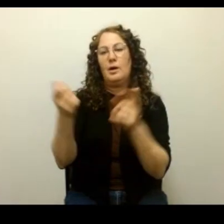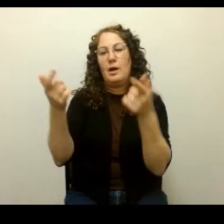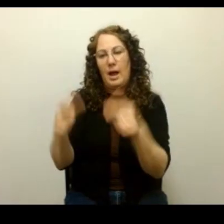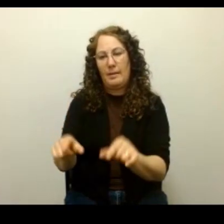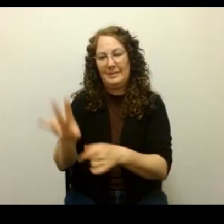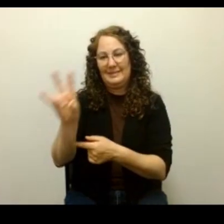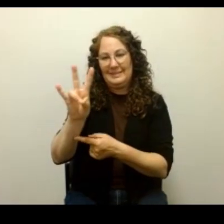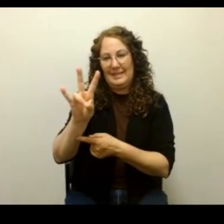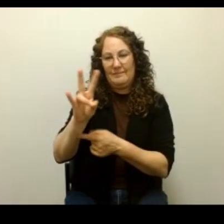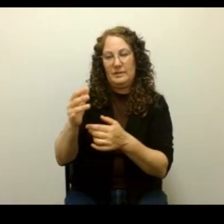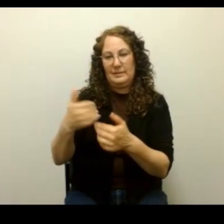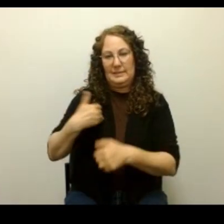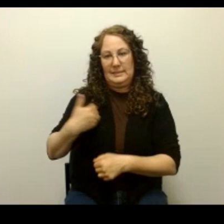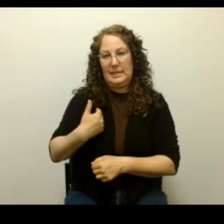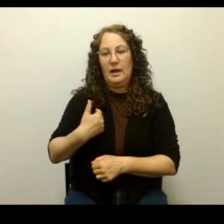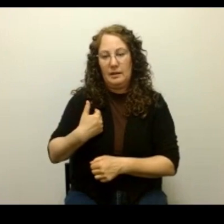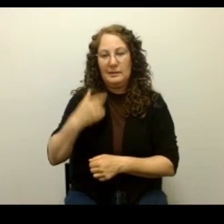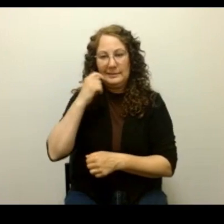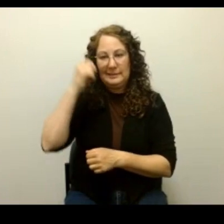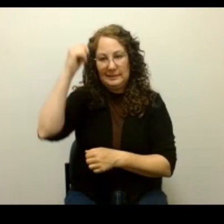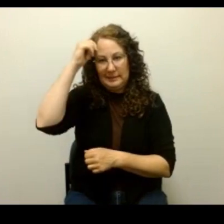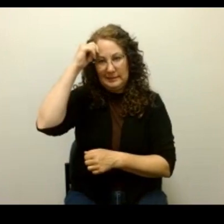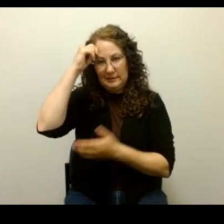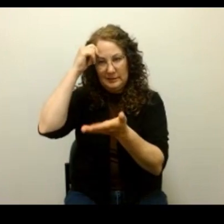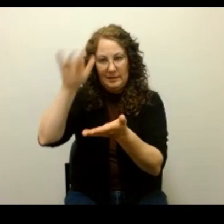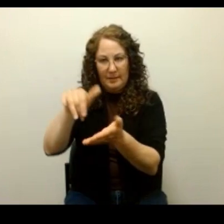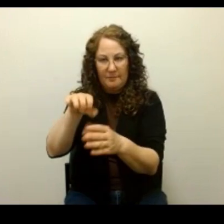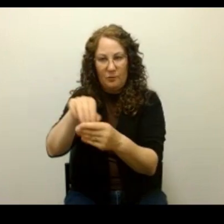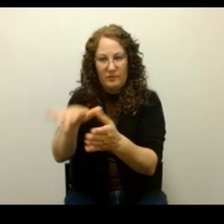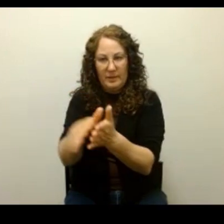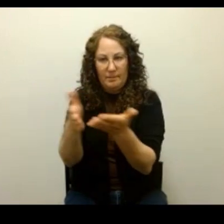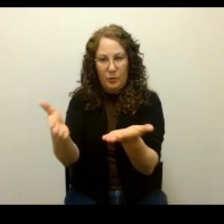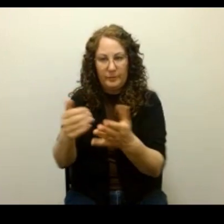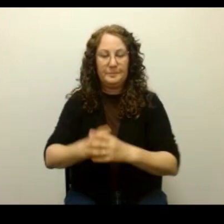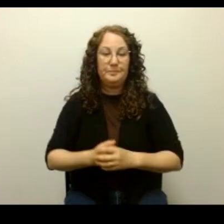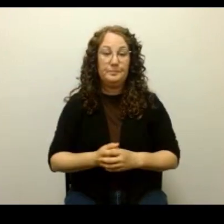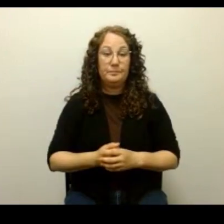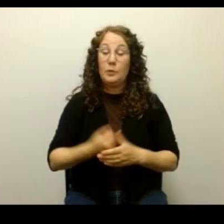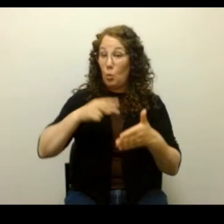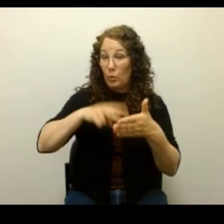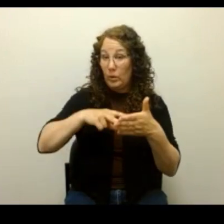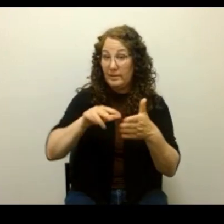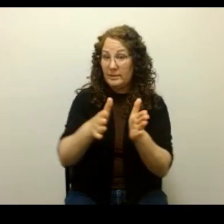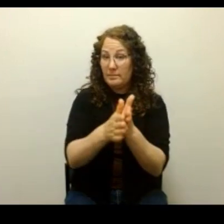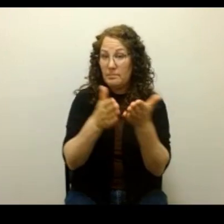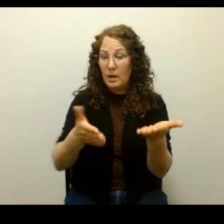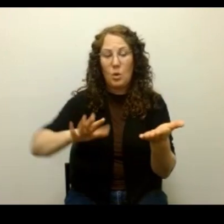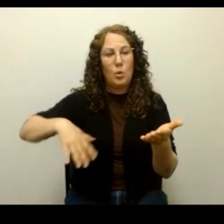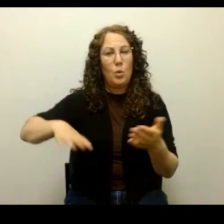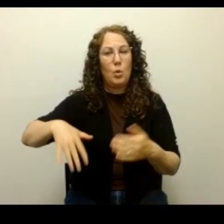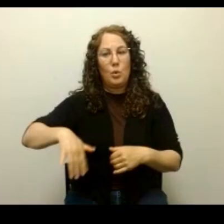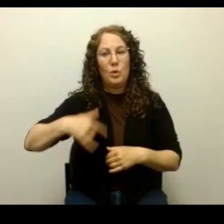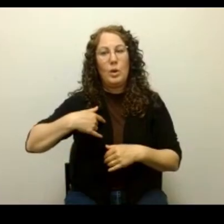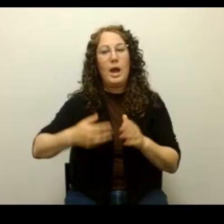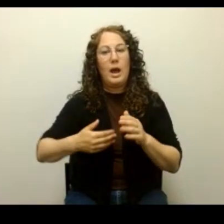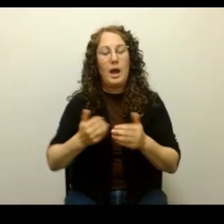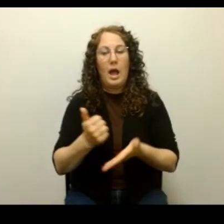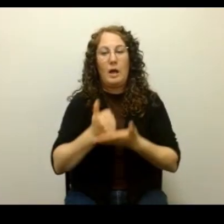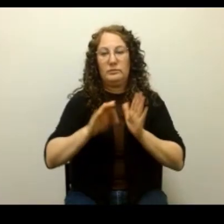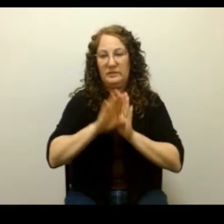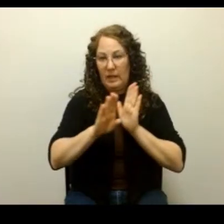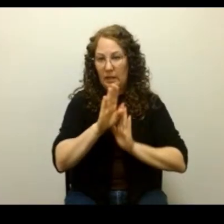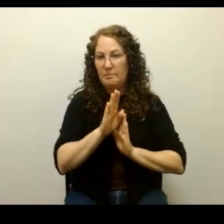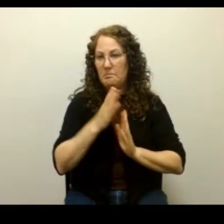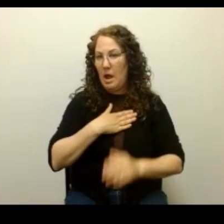Talaga discusses in her book. Reading this book has significantly developed my understanding of our current